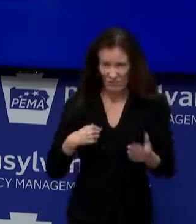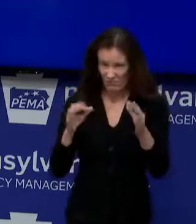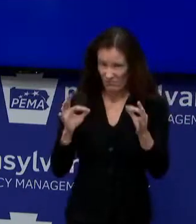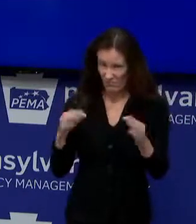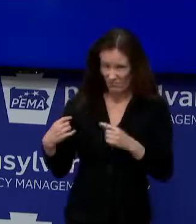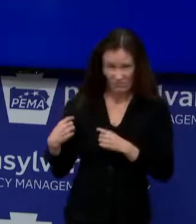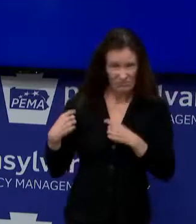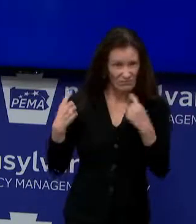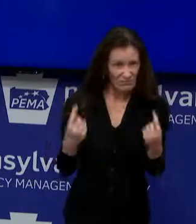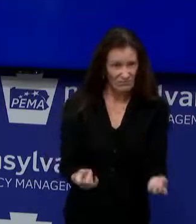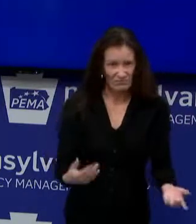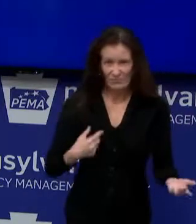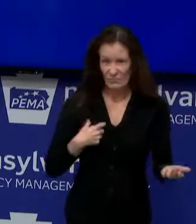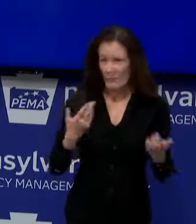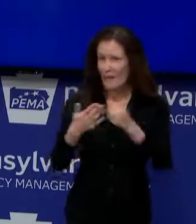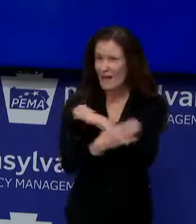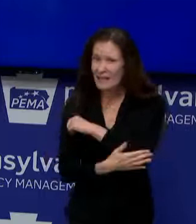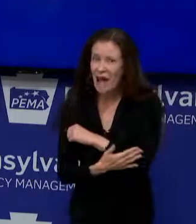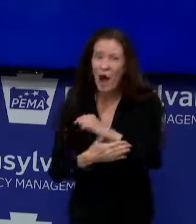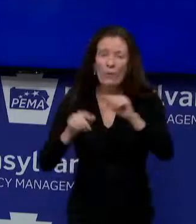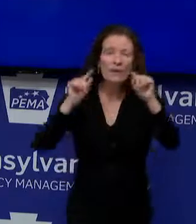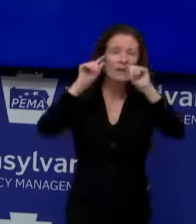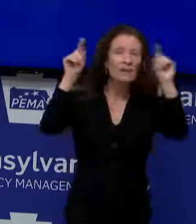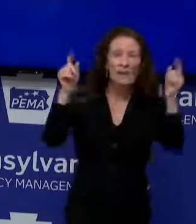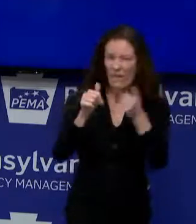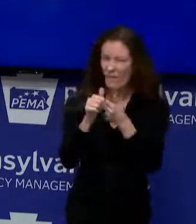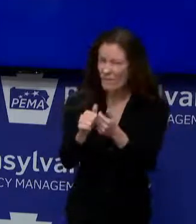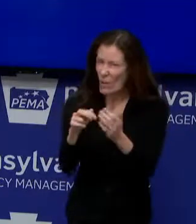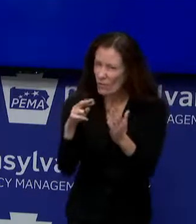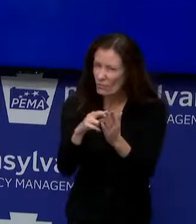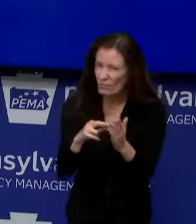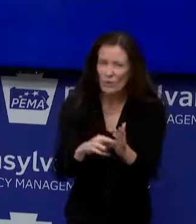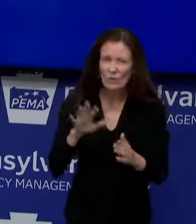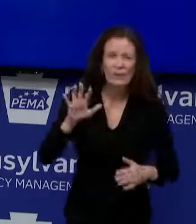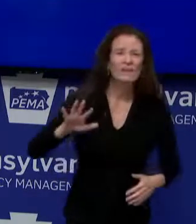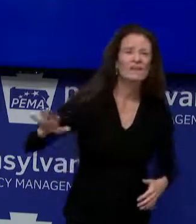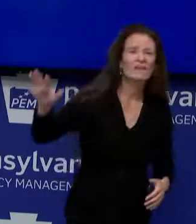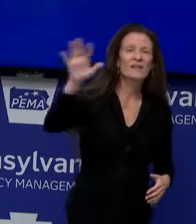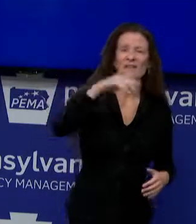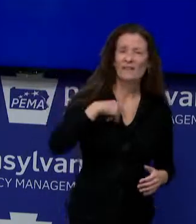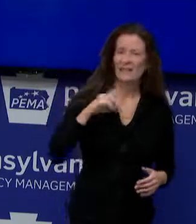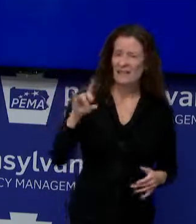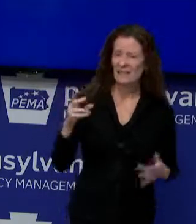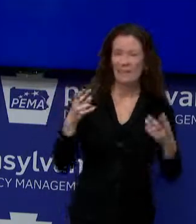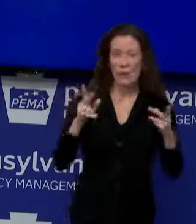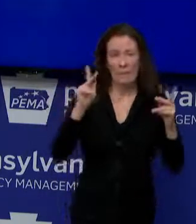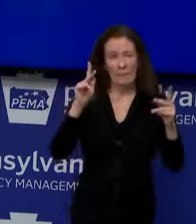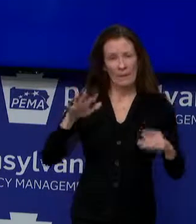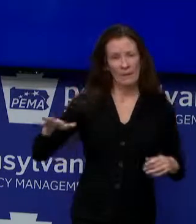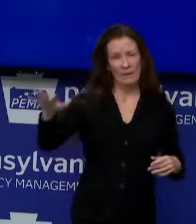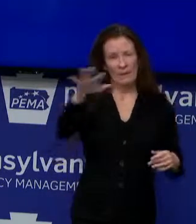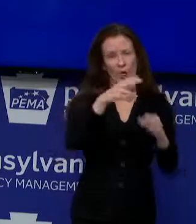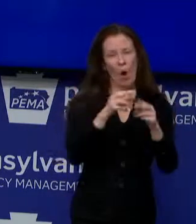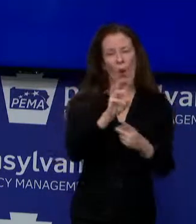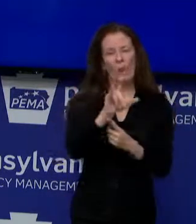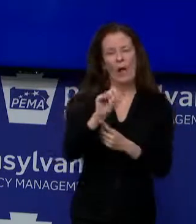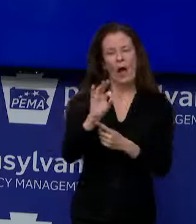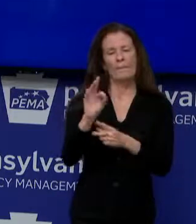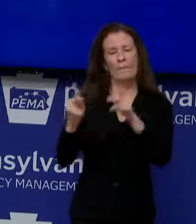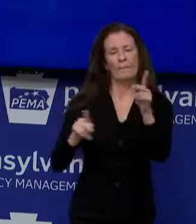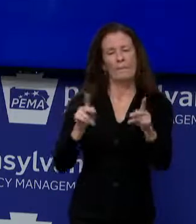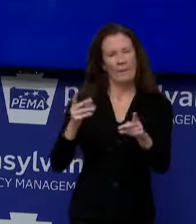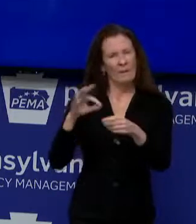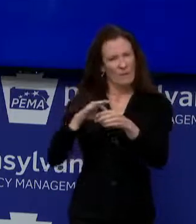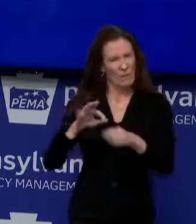and in the result of the will of the people where we are today. Thank you, Jim. Our next